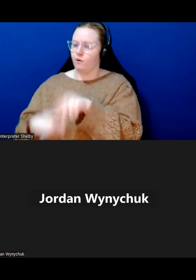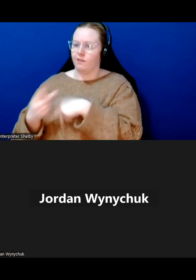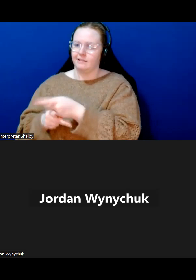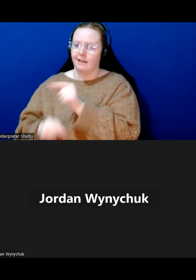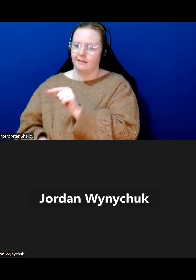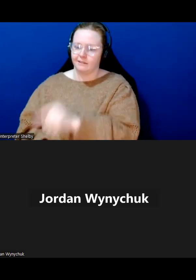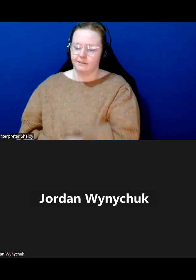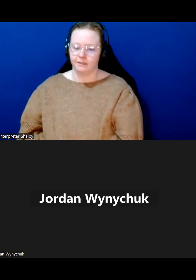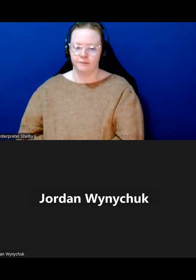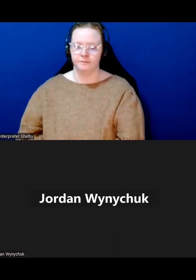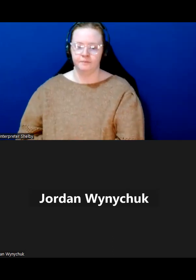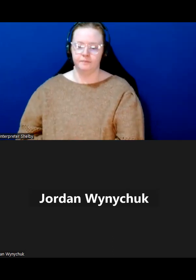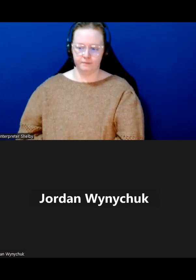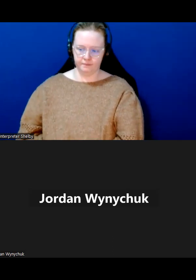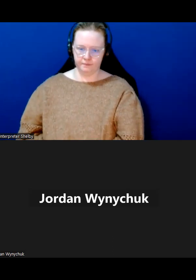system.